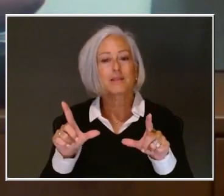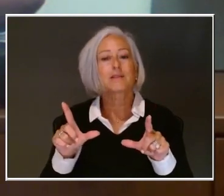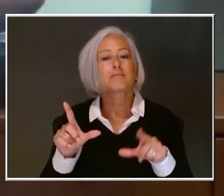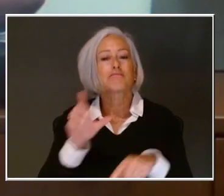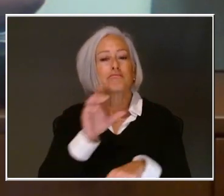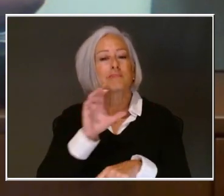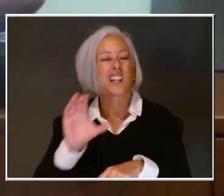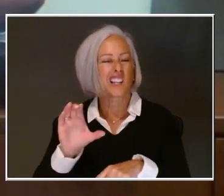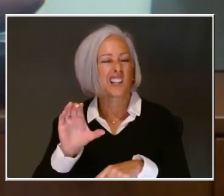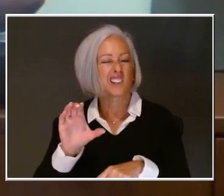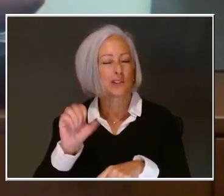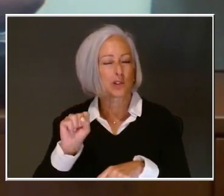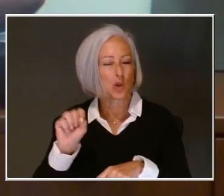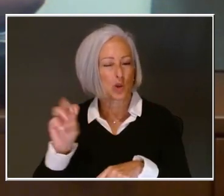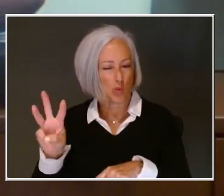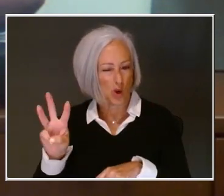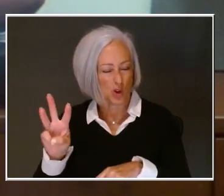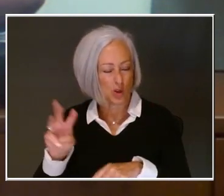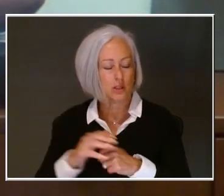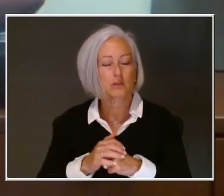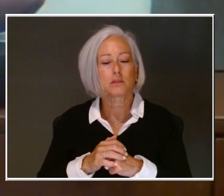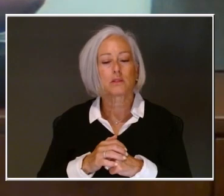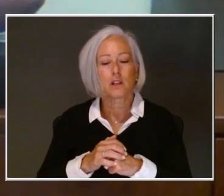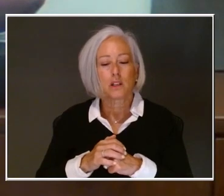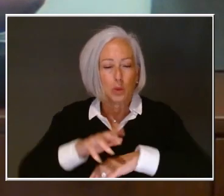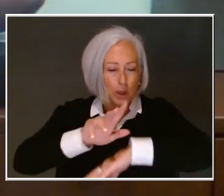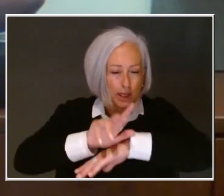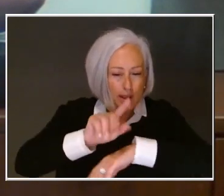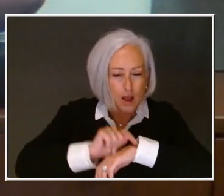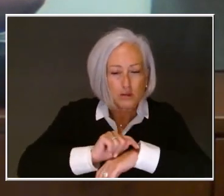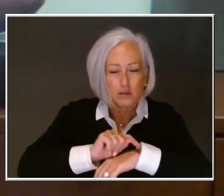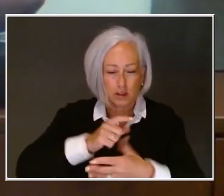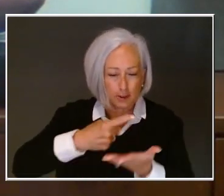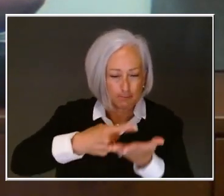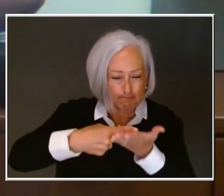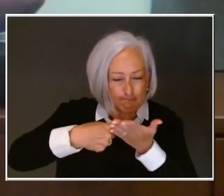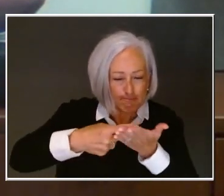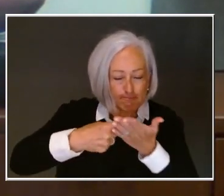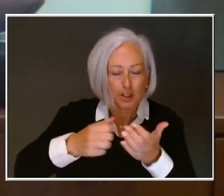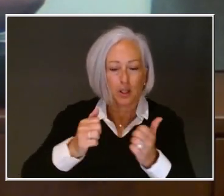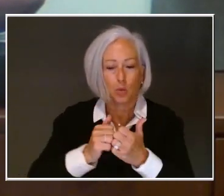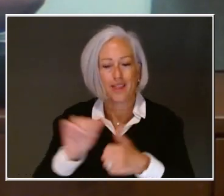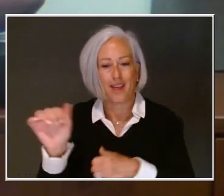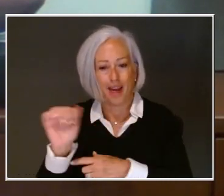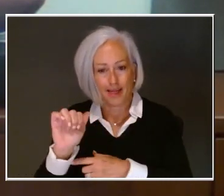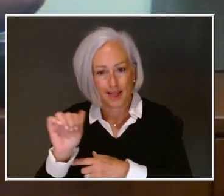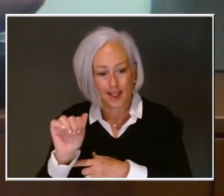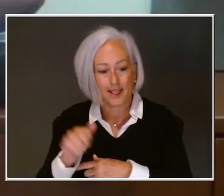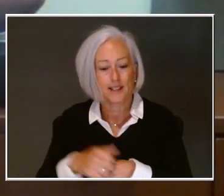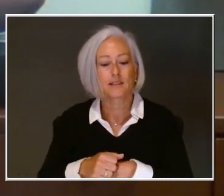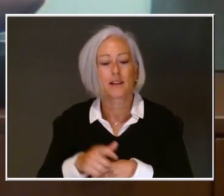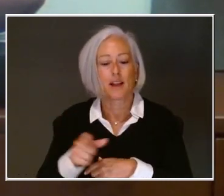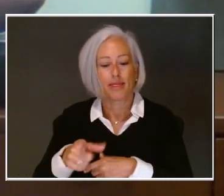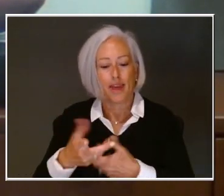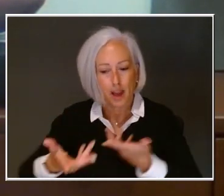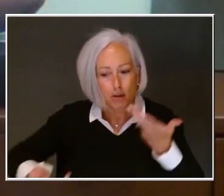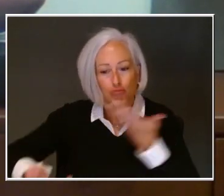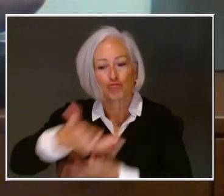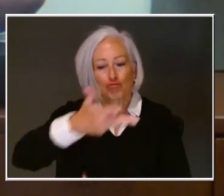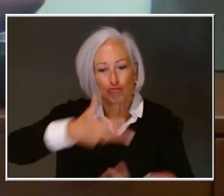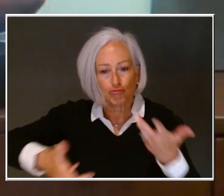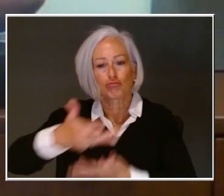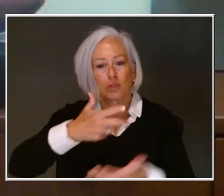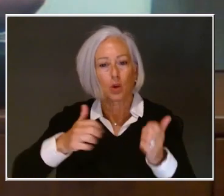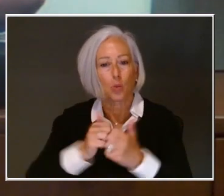of counseling with the athletes here internally. Those providers are out and about, engaging with athletes